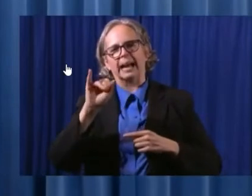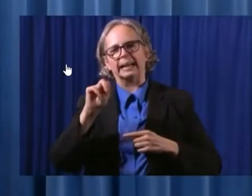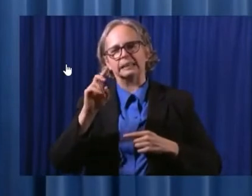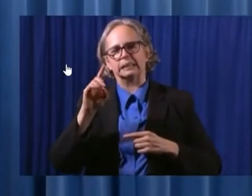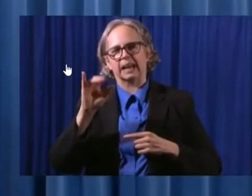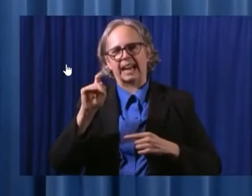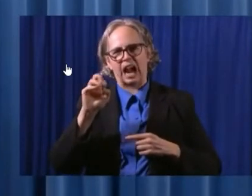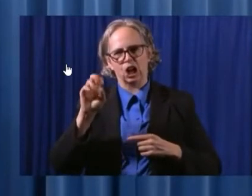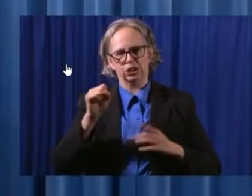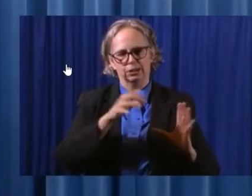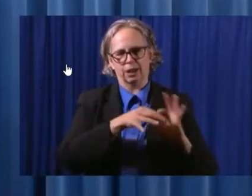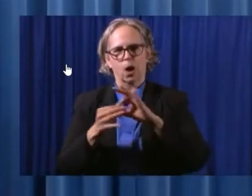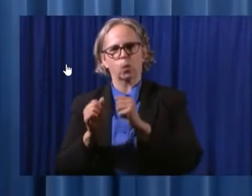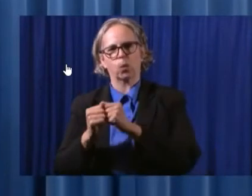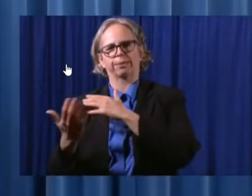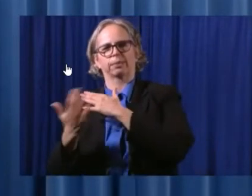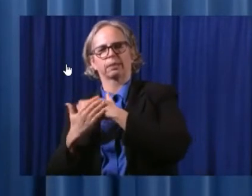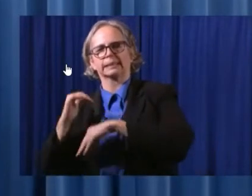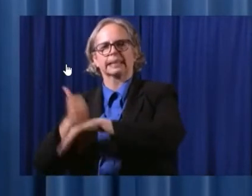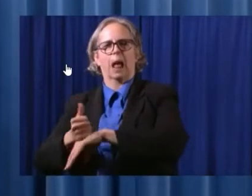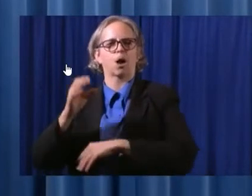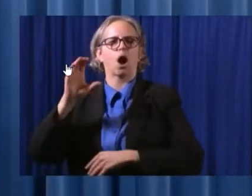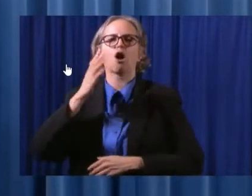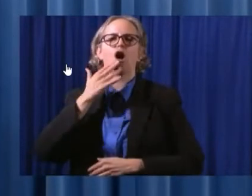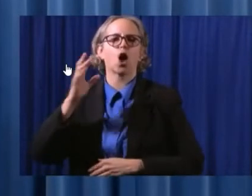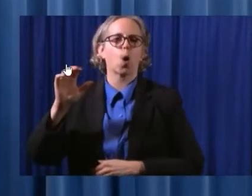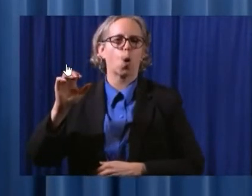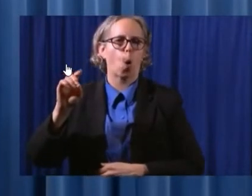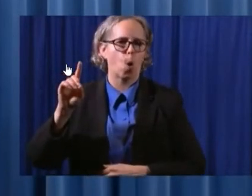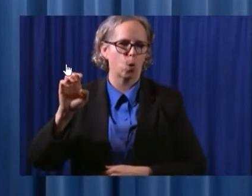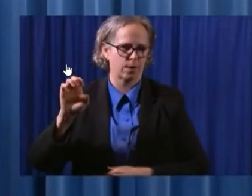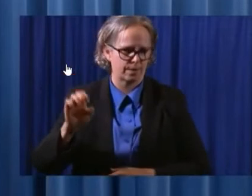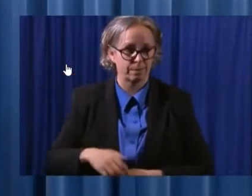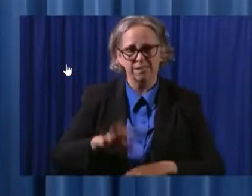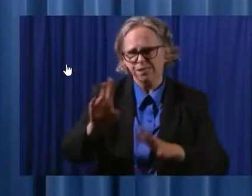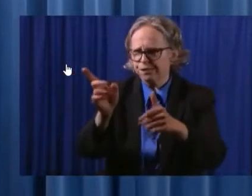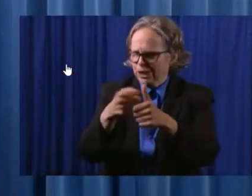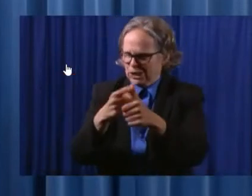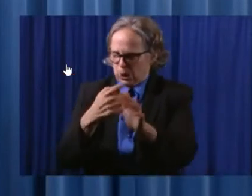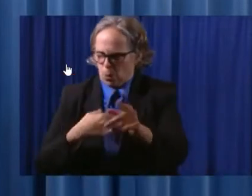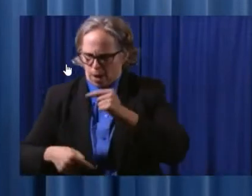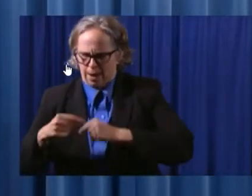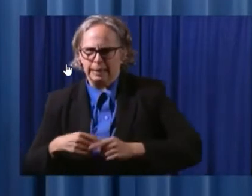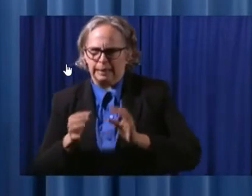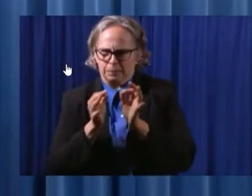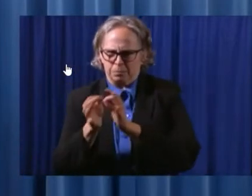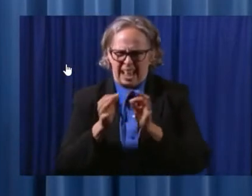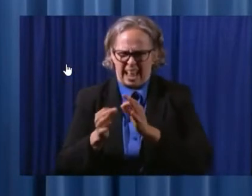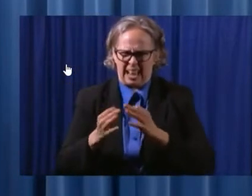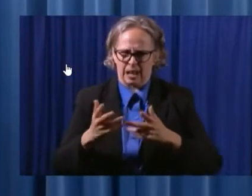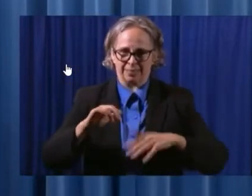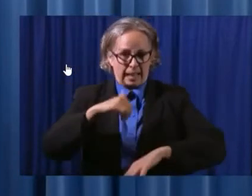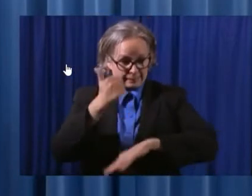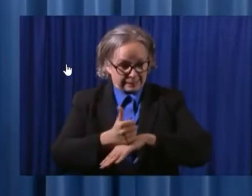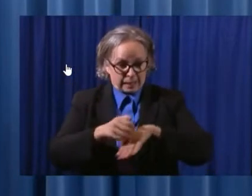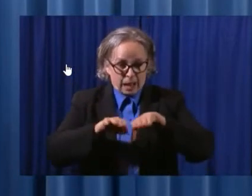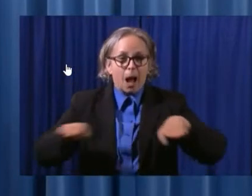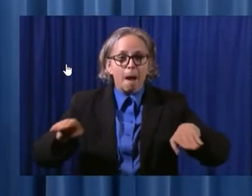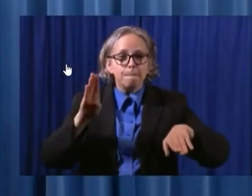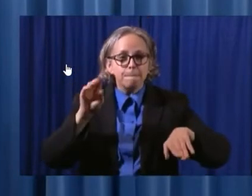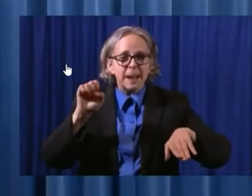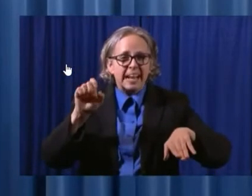First, though, we must remember that there is a baseline risk to everyone in every county, community, every single day. Then you add to that baseline